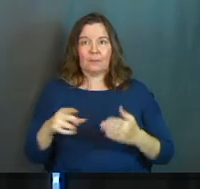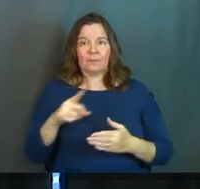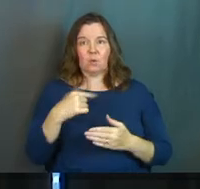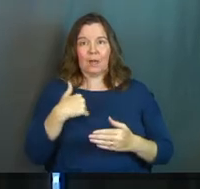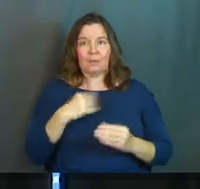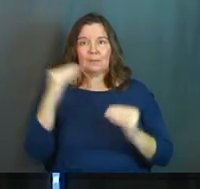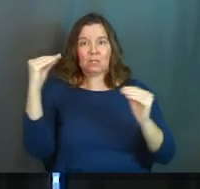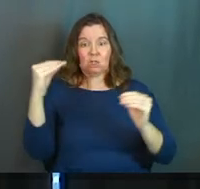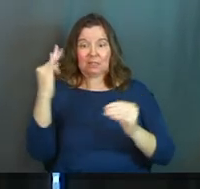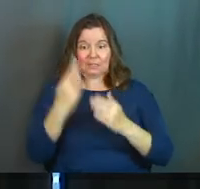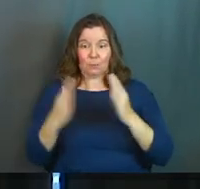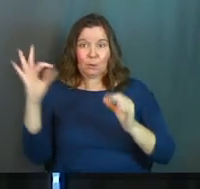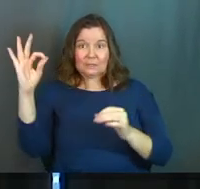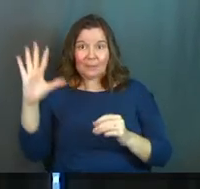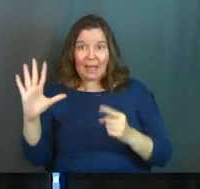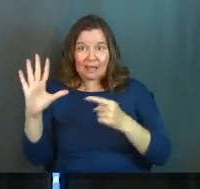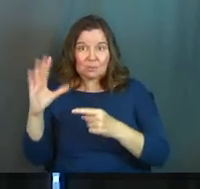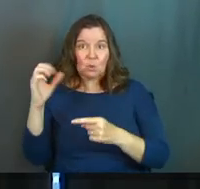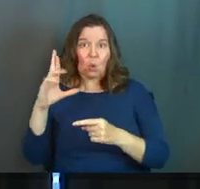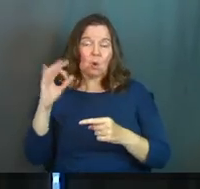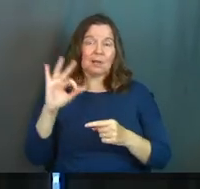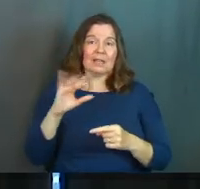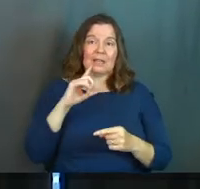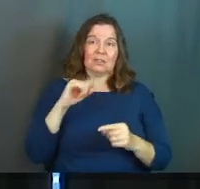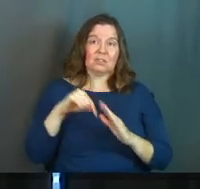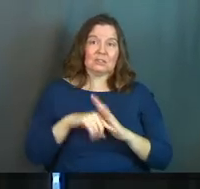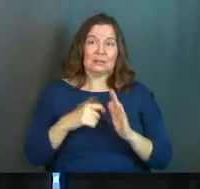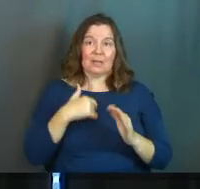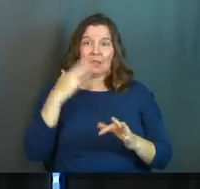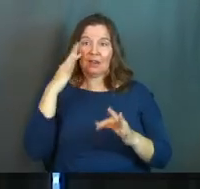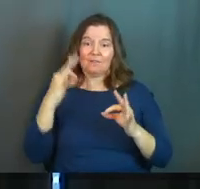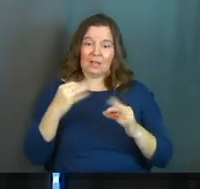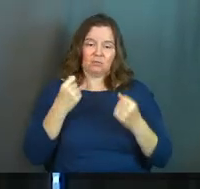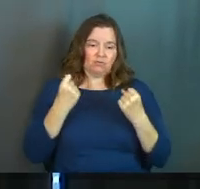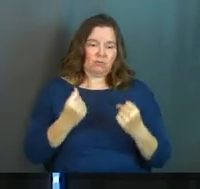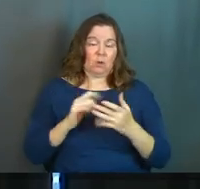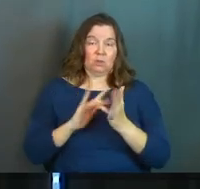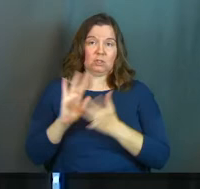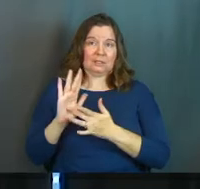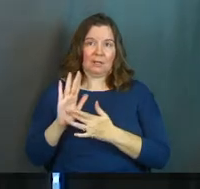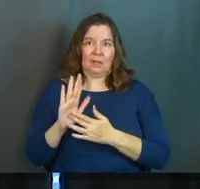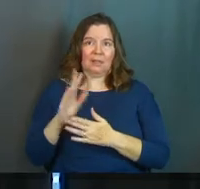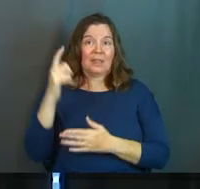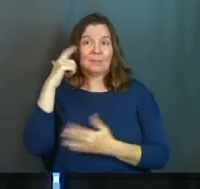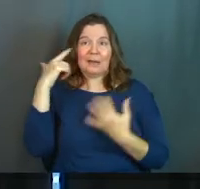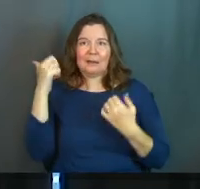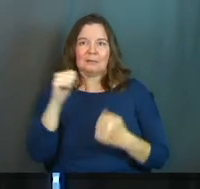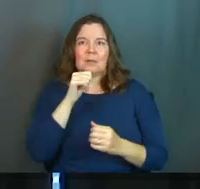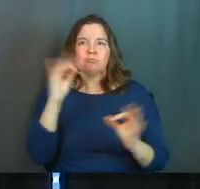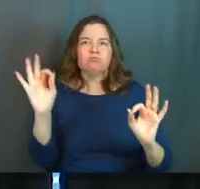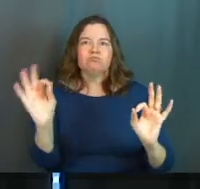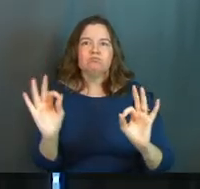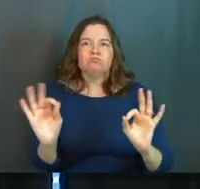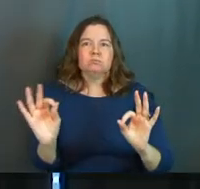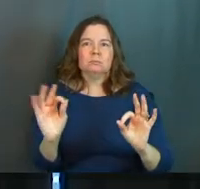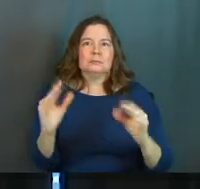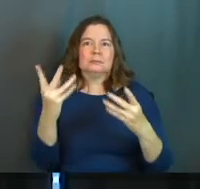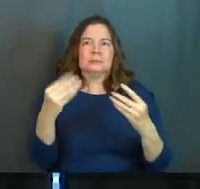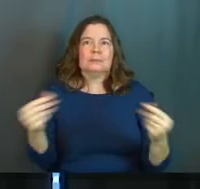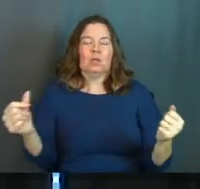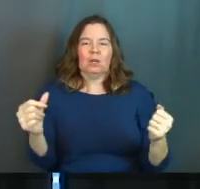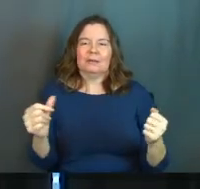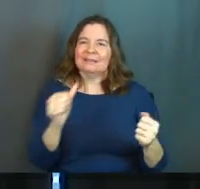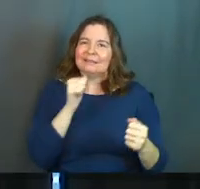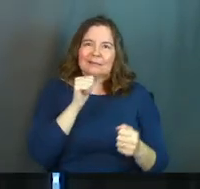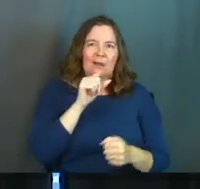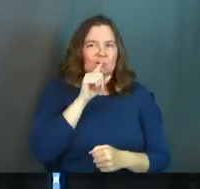of you have been taught that if someone's a pastor or if they're deep in their faith and strong with Jesus, then mental health issues just seem to